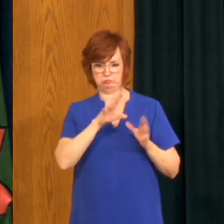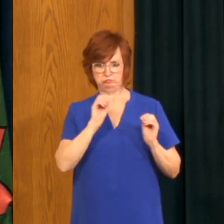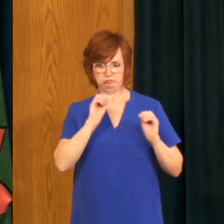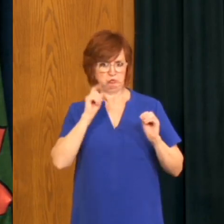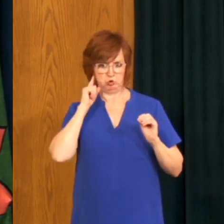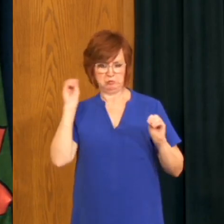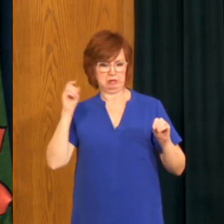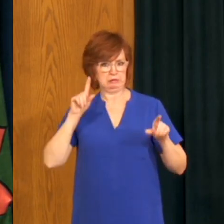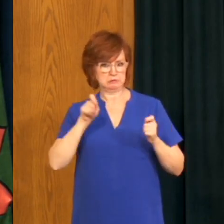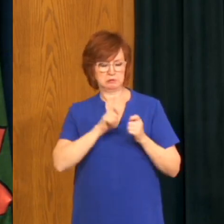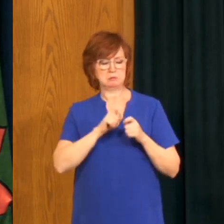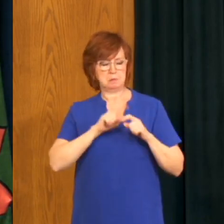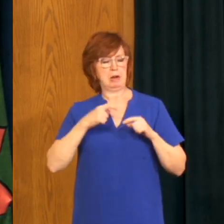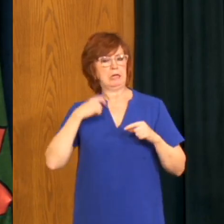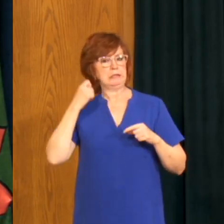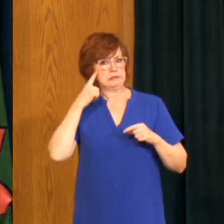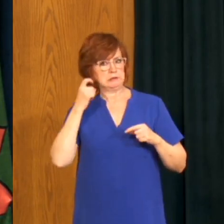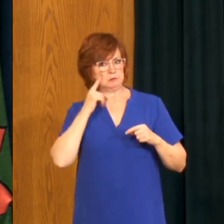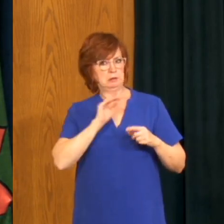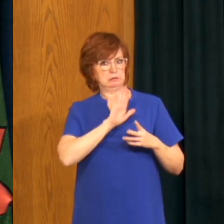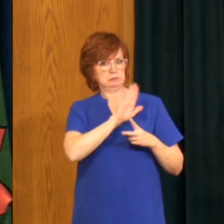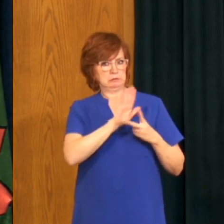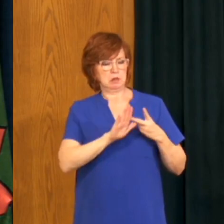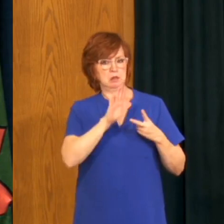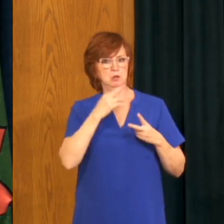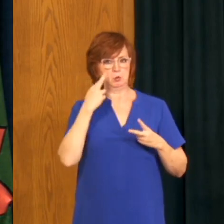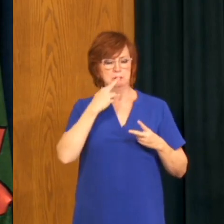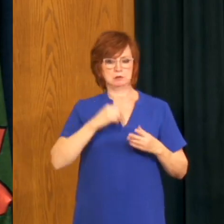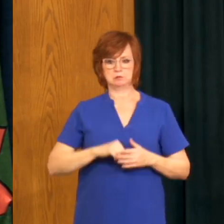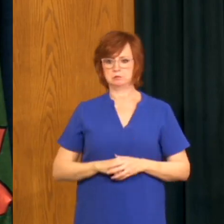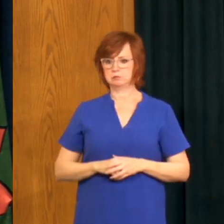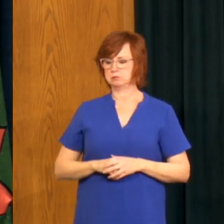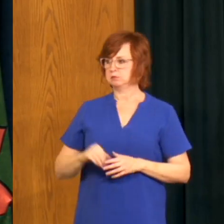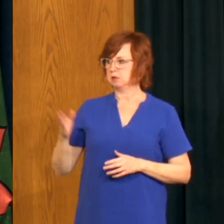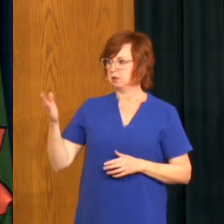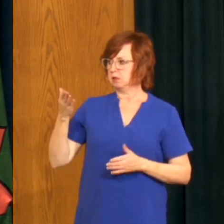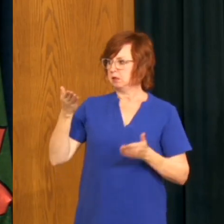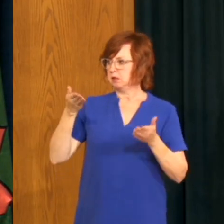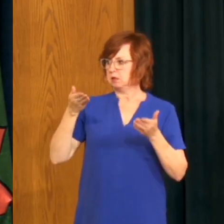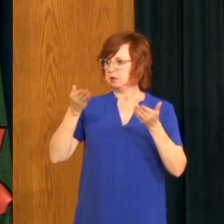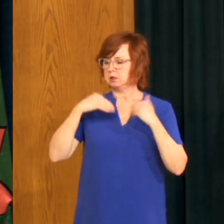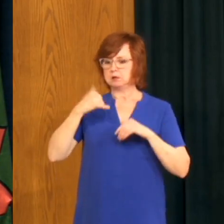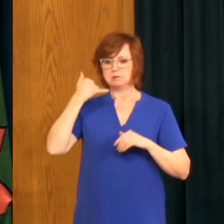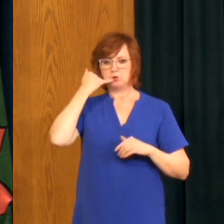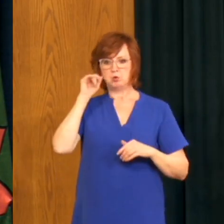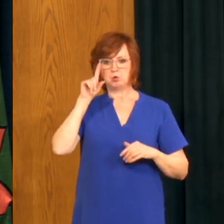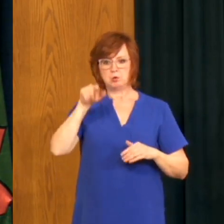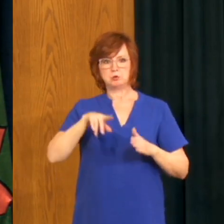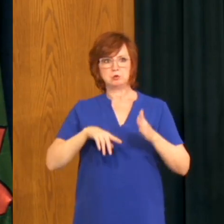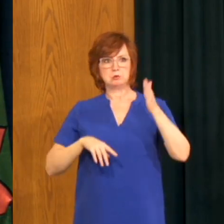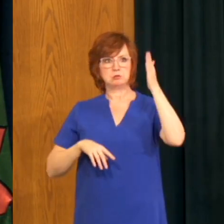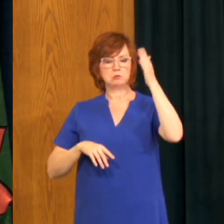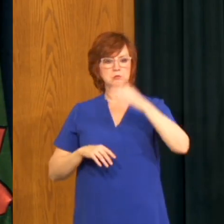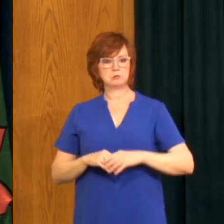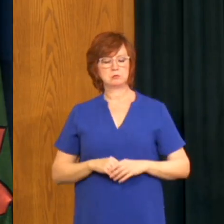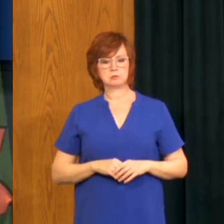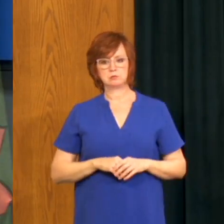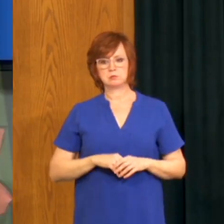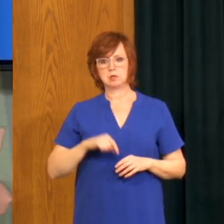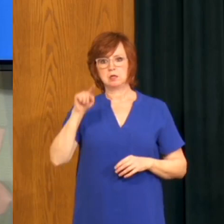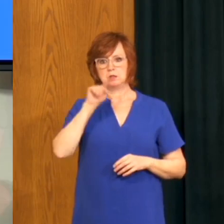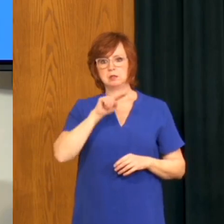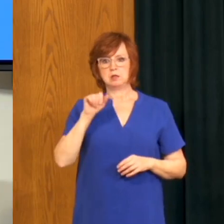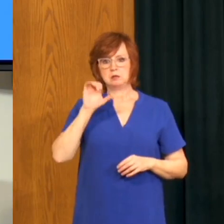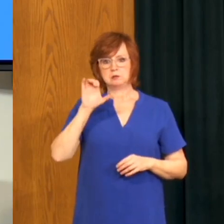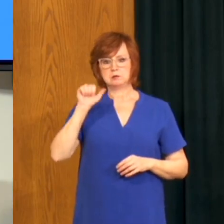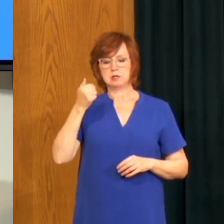raising, and it's work that's actively underway within the government. We'll take our next question from the phone line. We have Zach